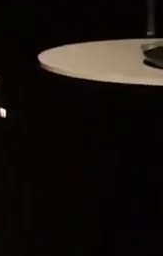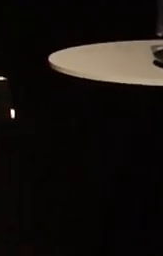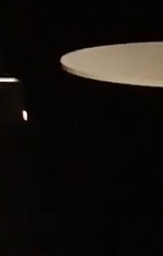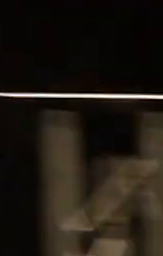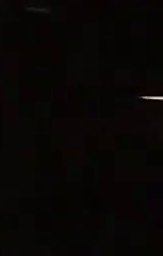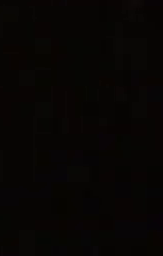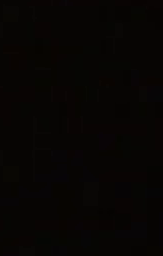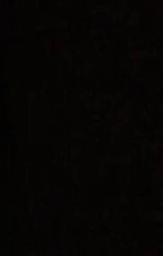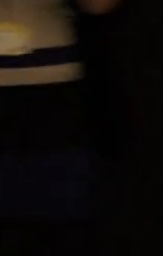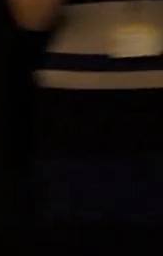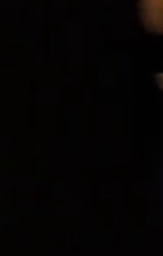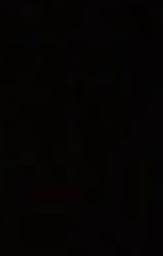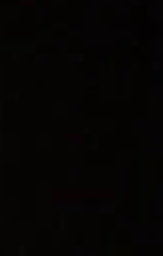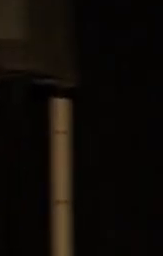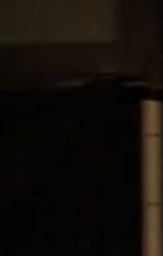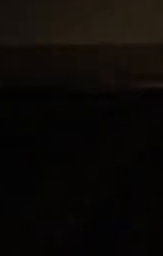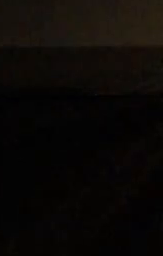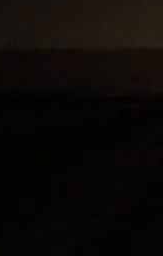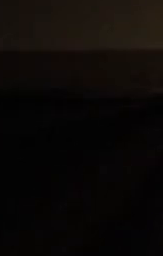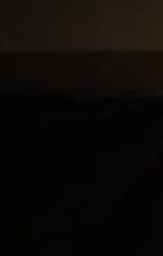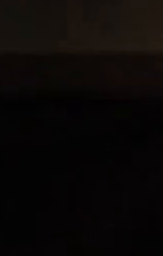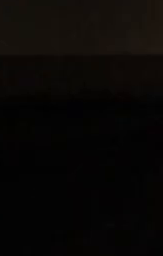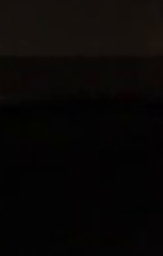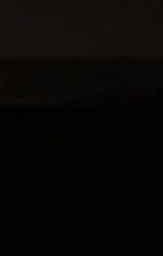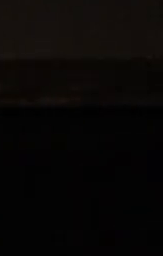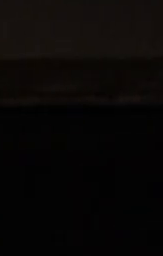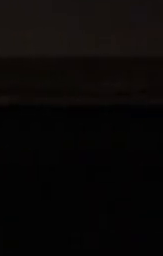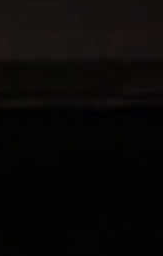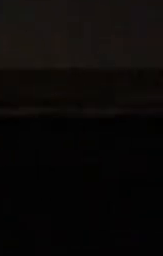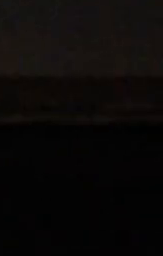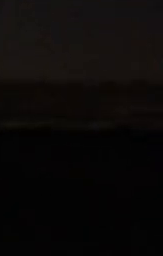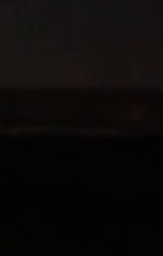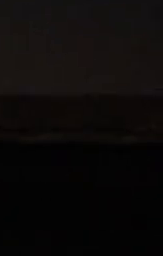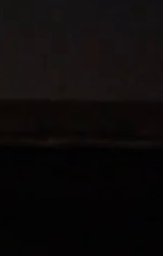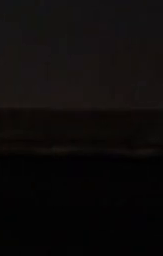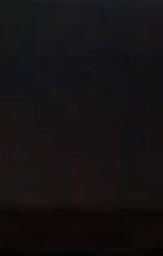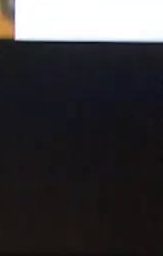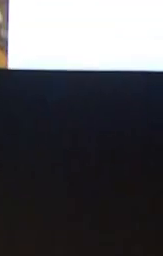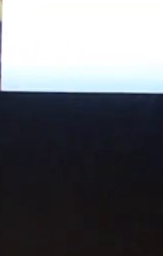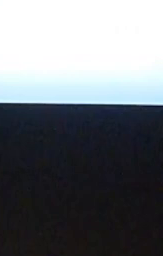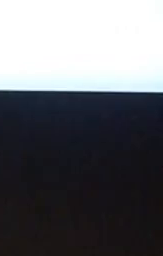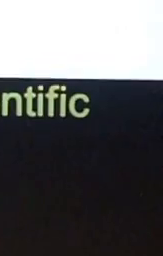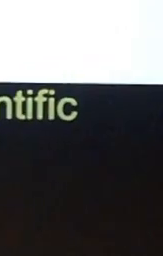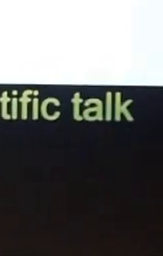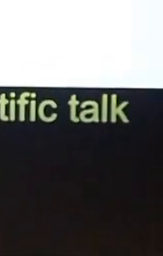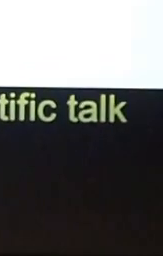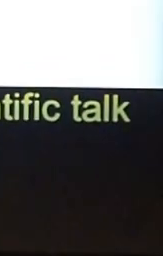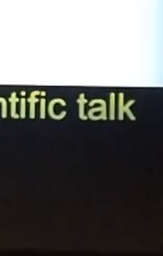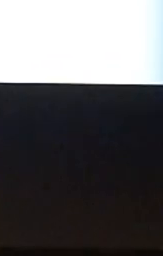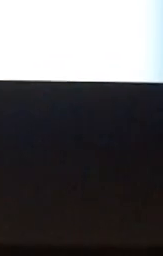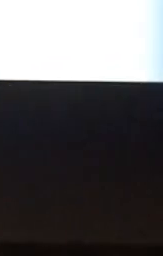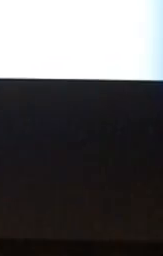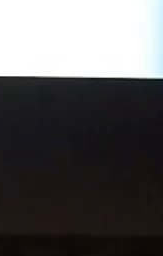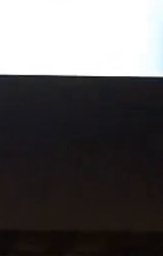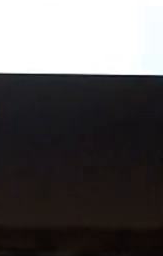Thank you. It's a pleasure to be here. I'm going to give a sort of a scientific talk today, but I'm going to try